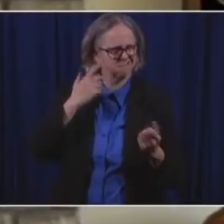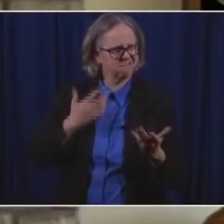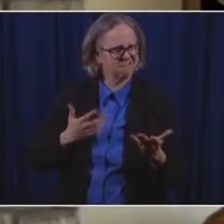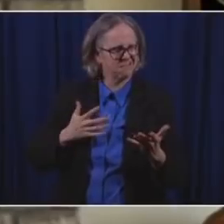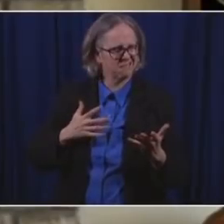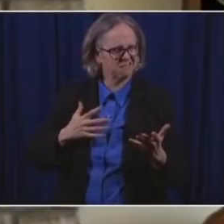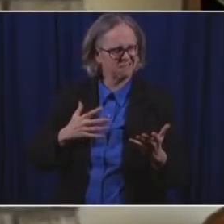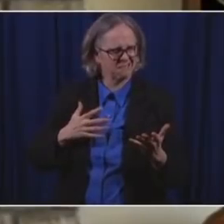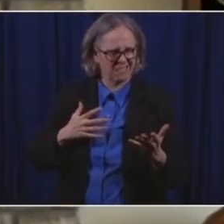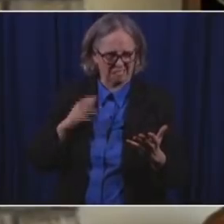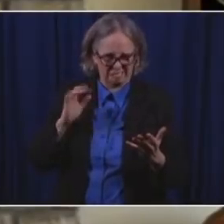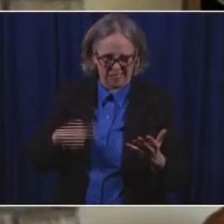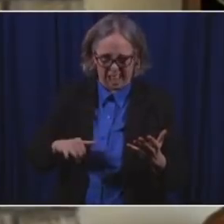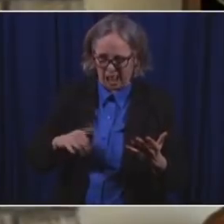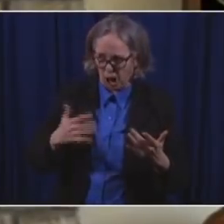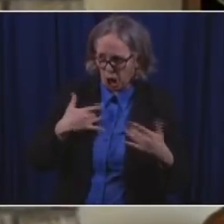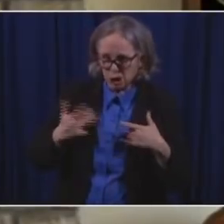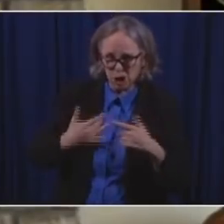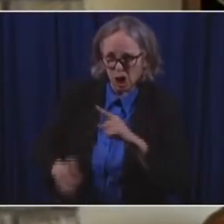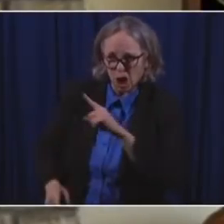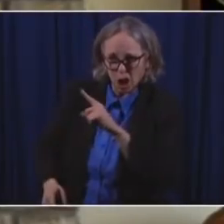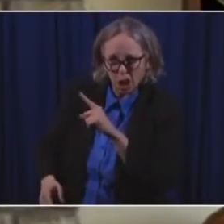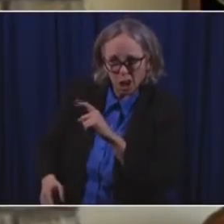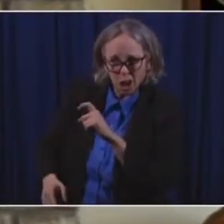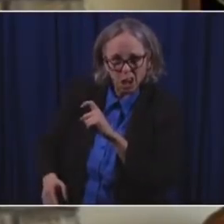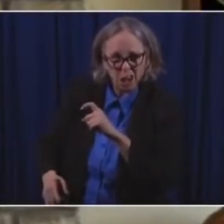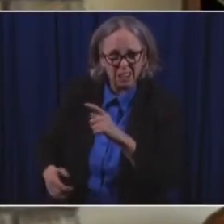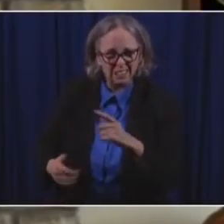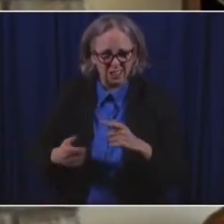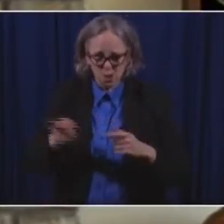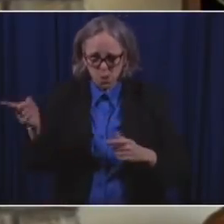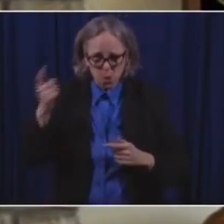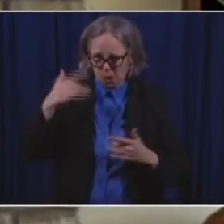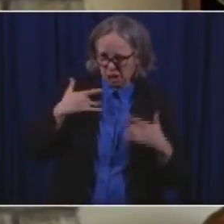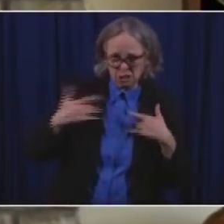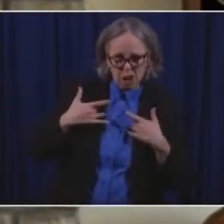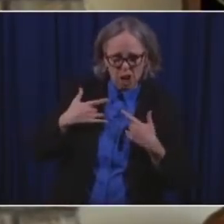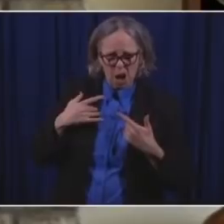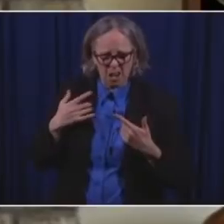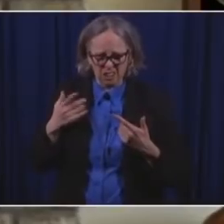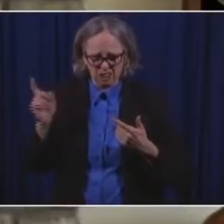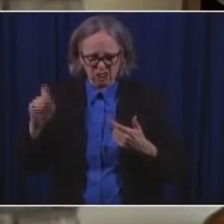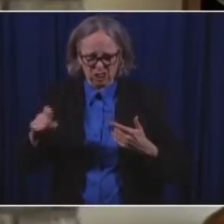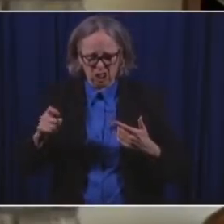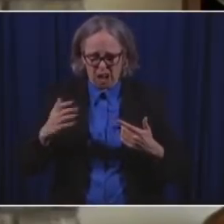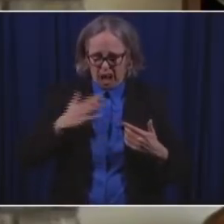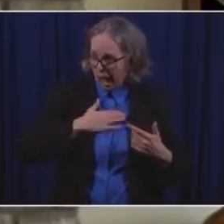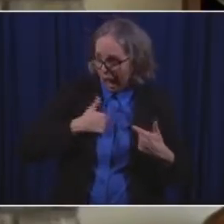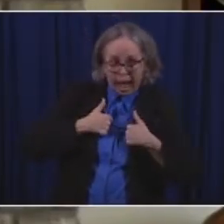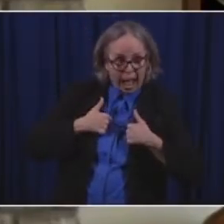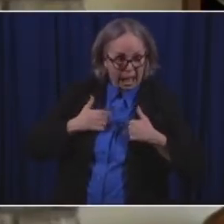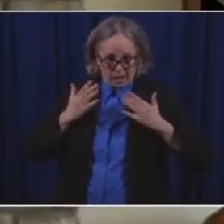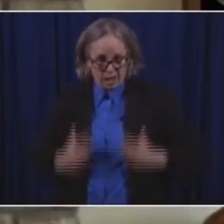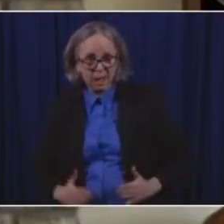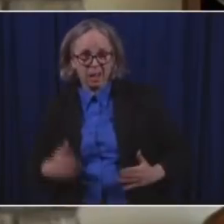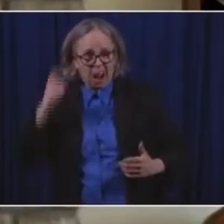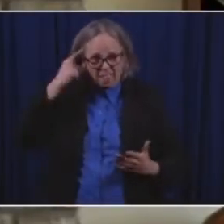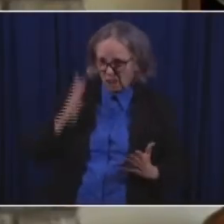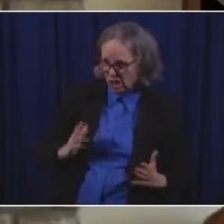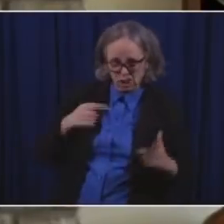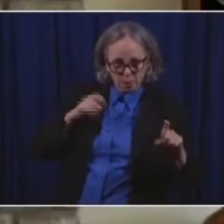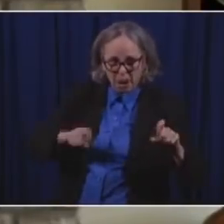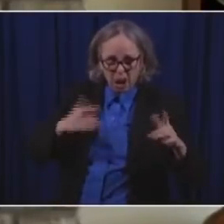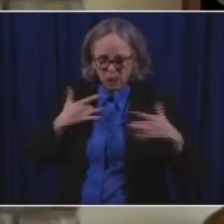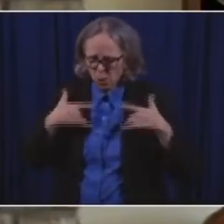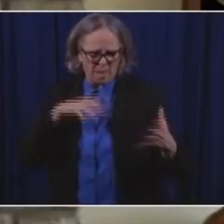that worry us? Is there anything about that should worry us? And why is it fast? Why has it been able to be